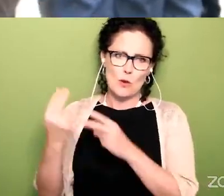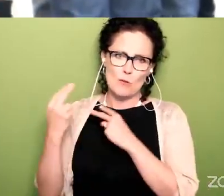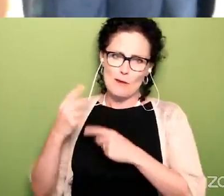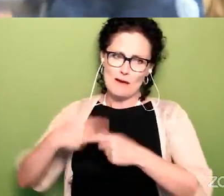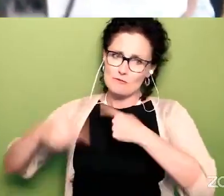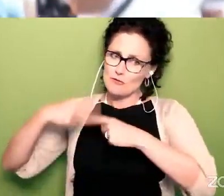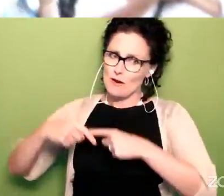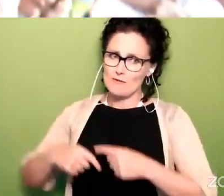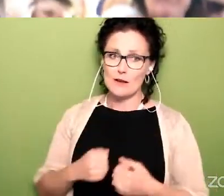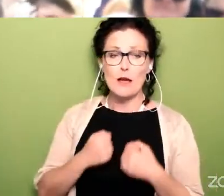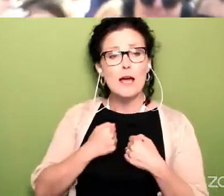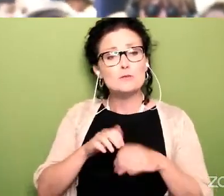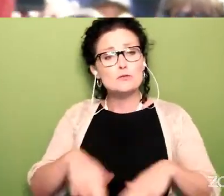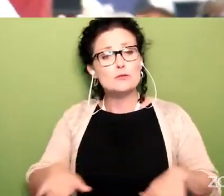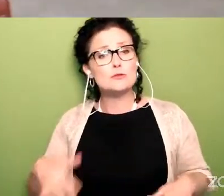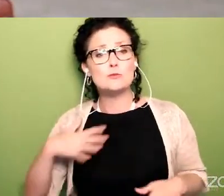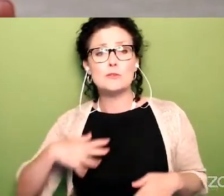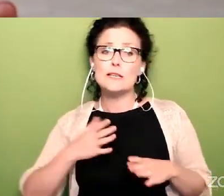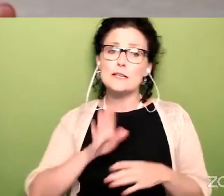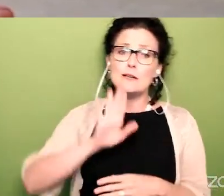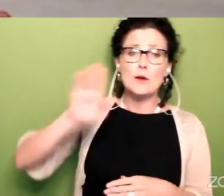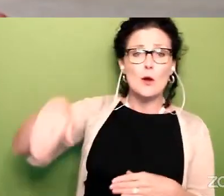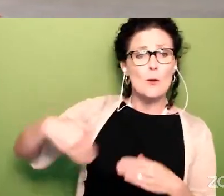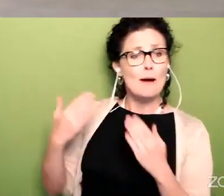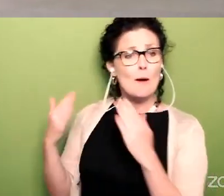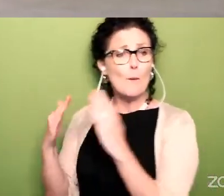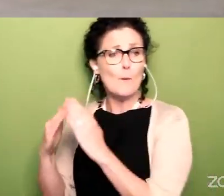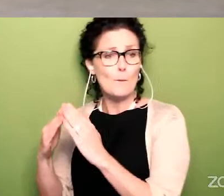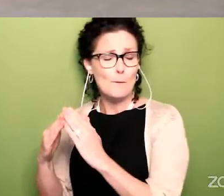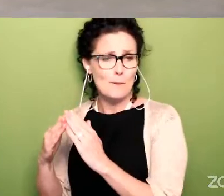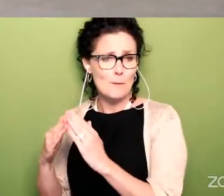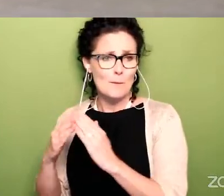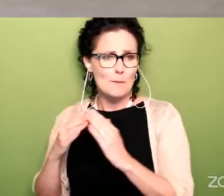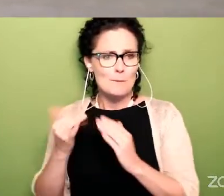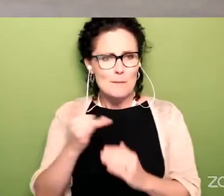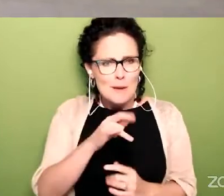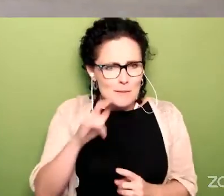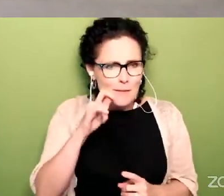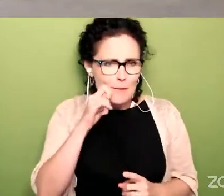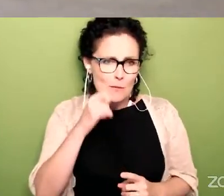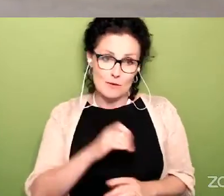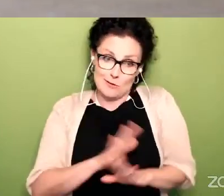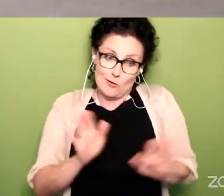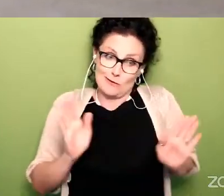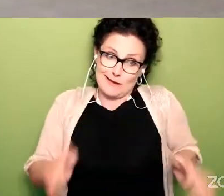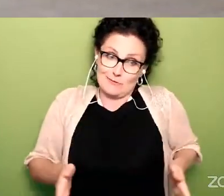you, our children will know all about those things. They will know everything.